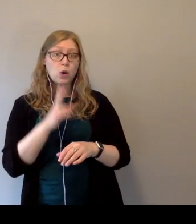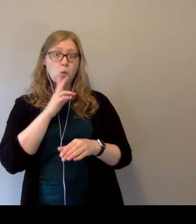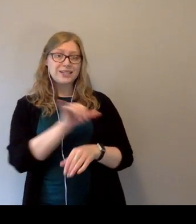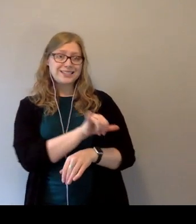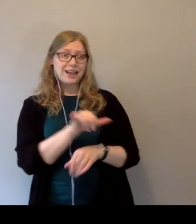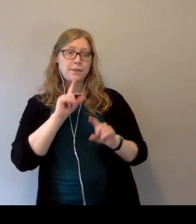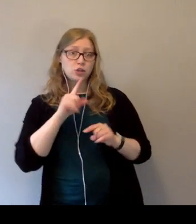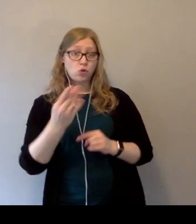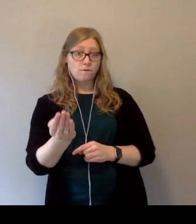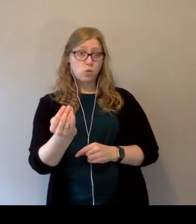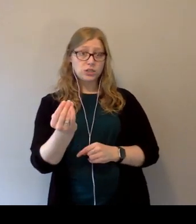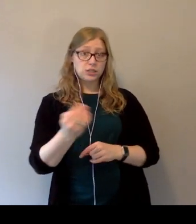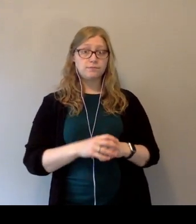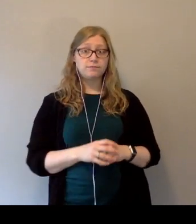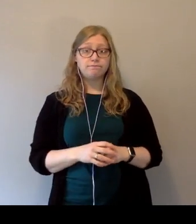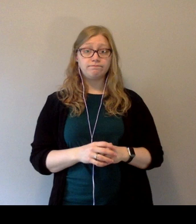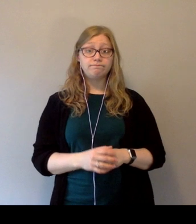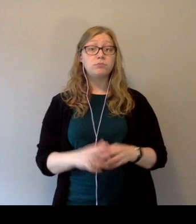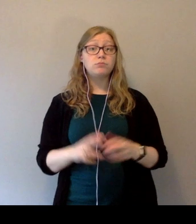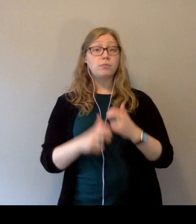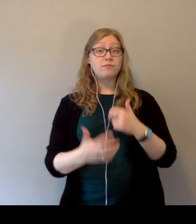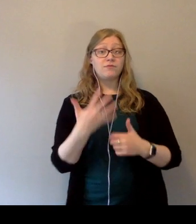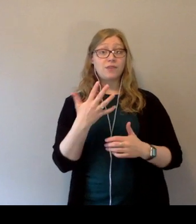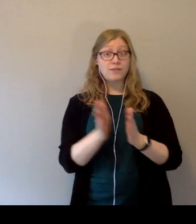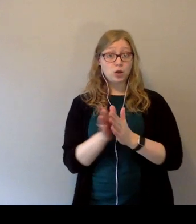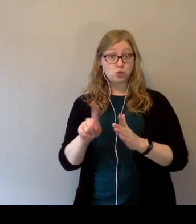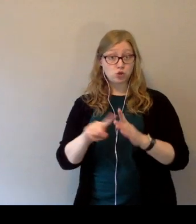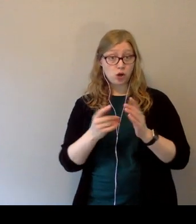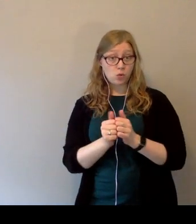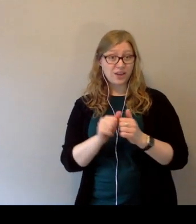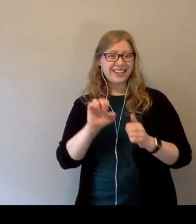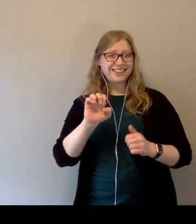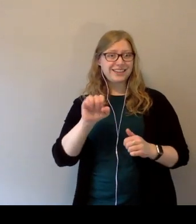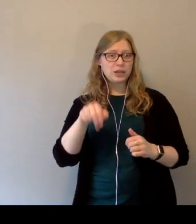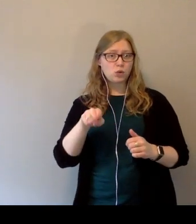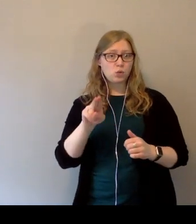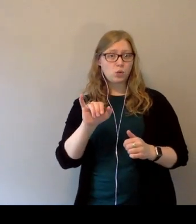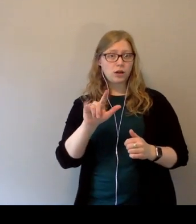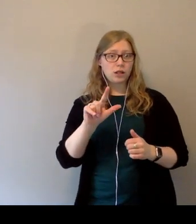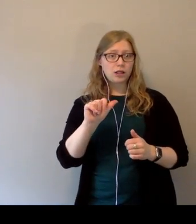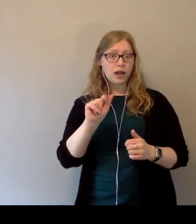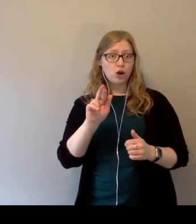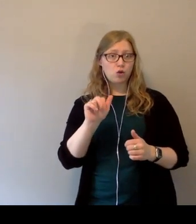an equilateral triangle of length,